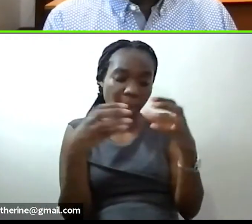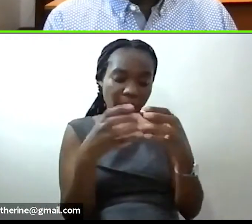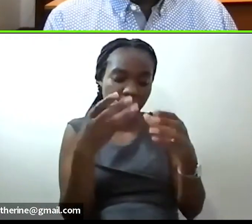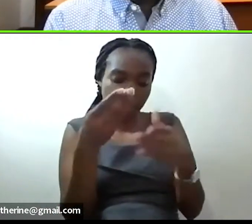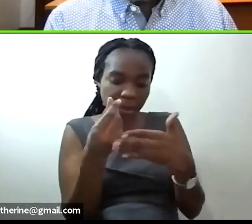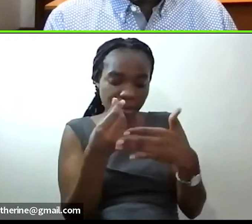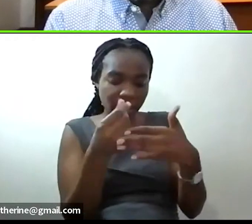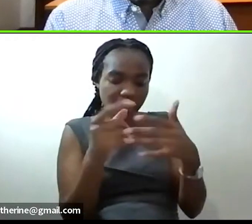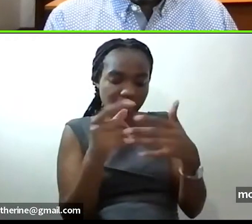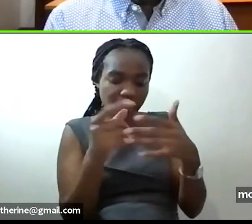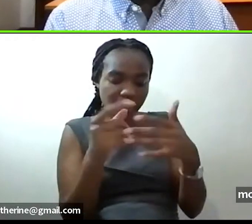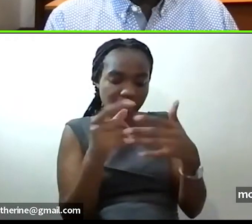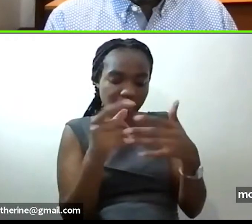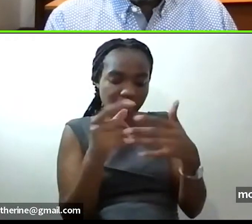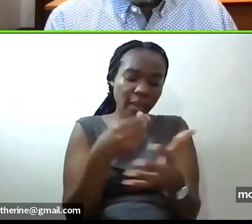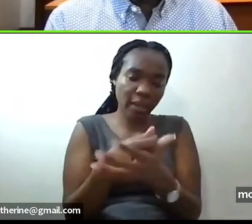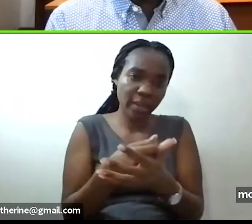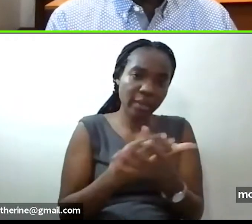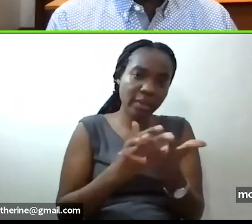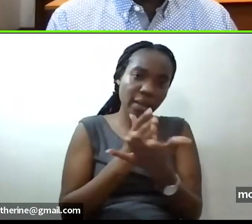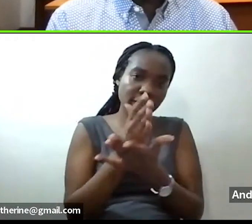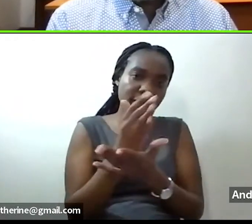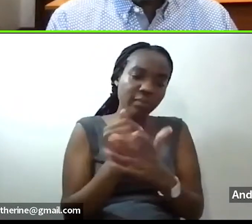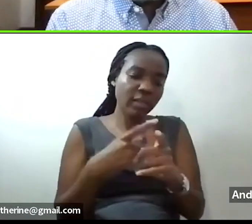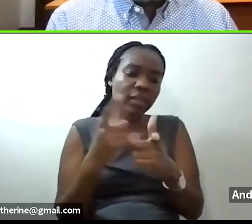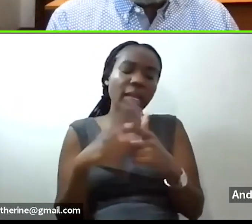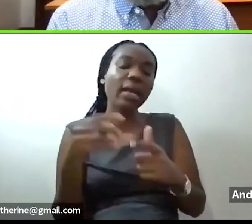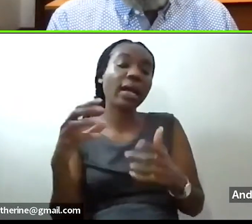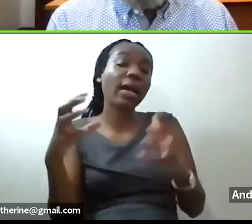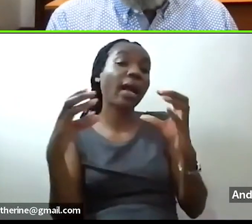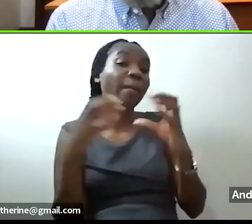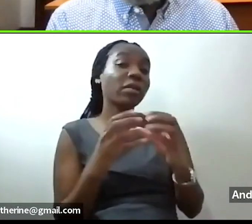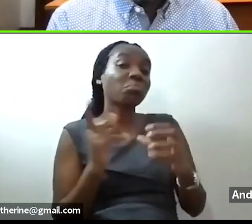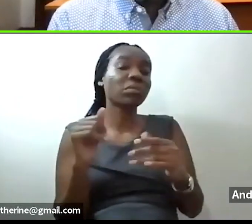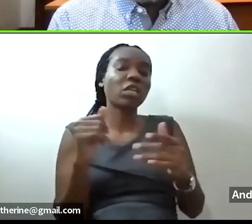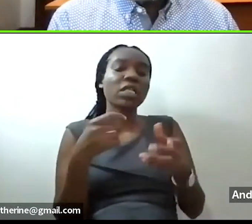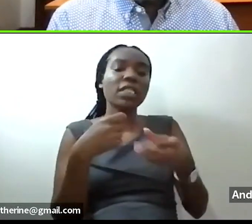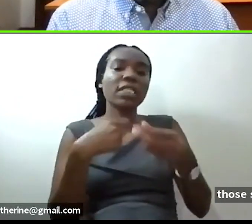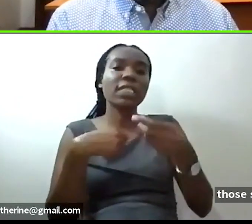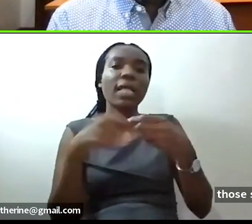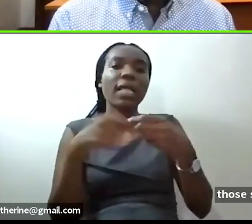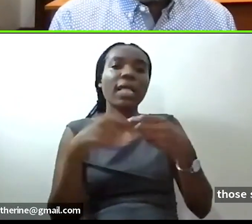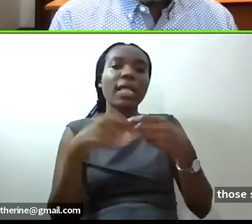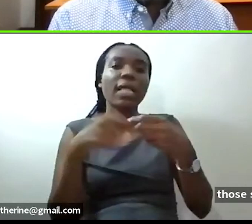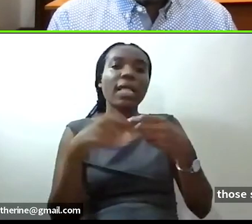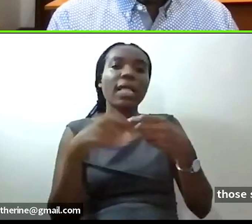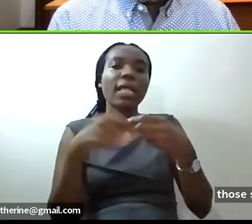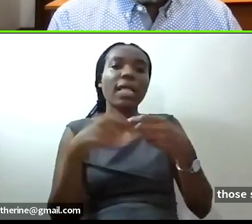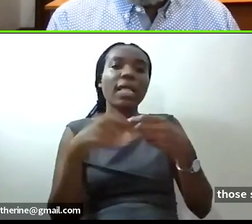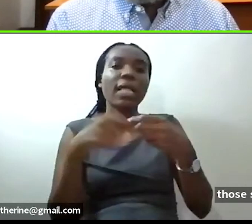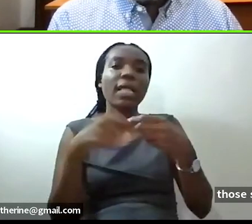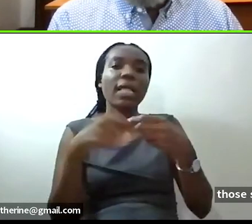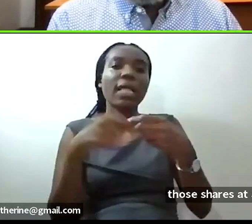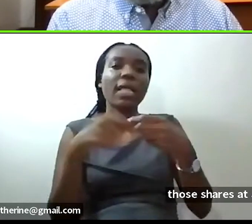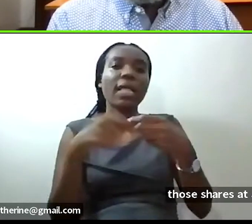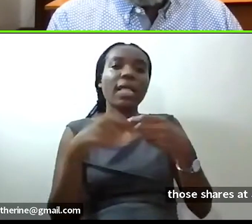the company usually sells those shares at a discount, meaning cheaper than they would sell in the market. So